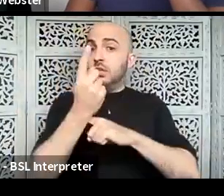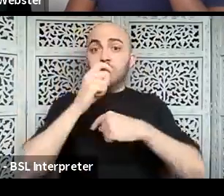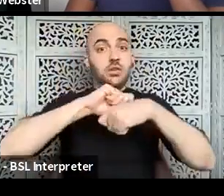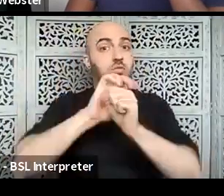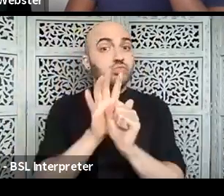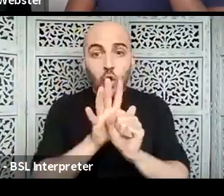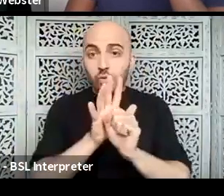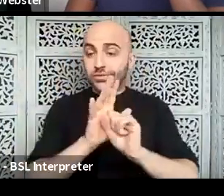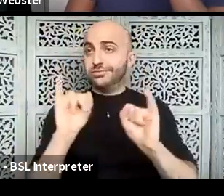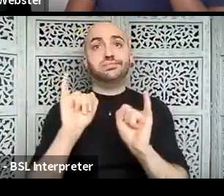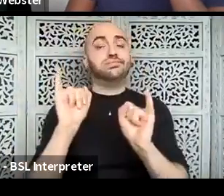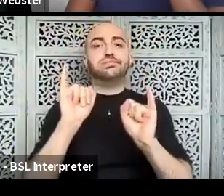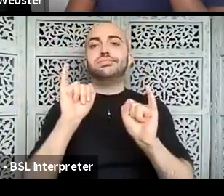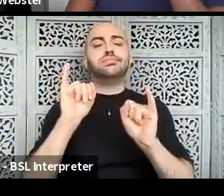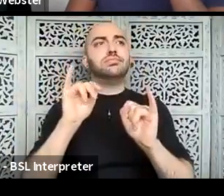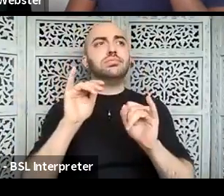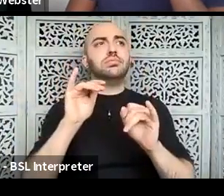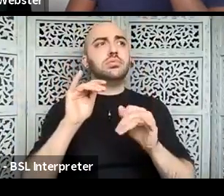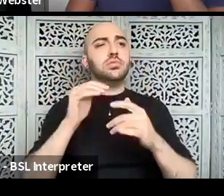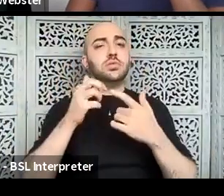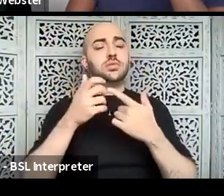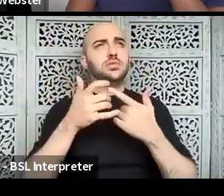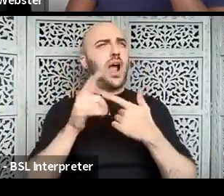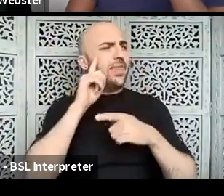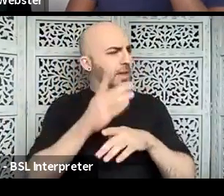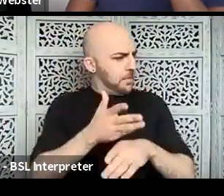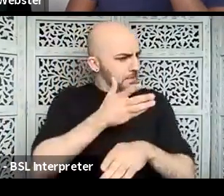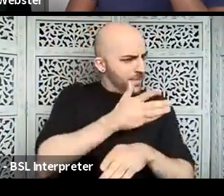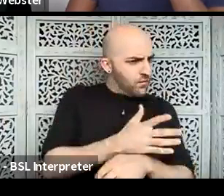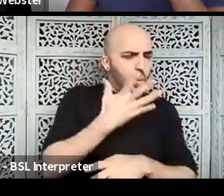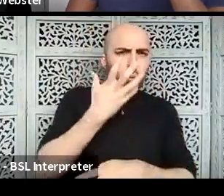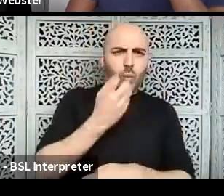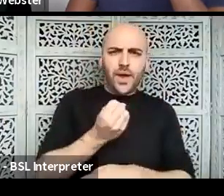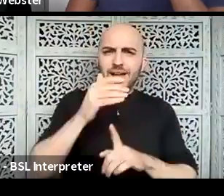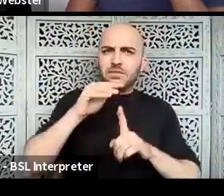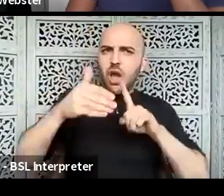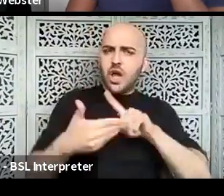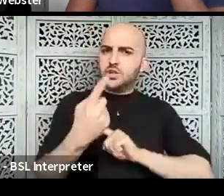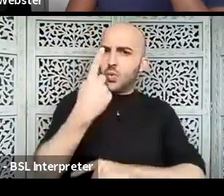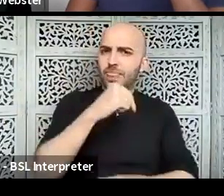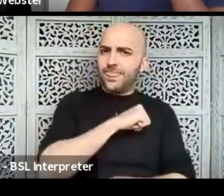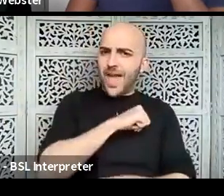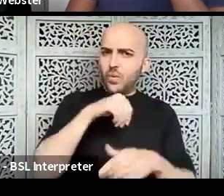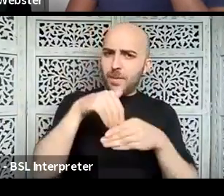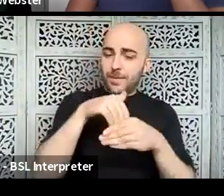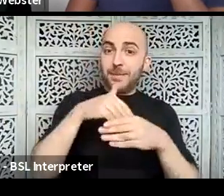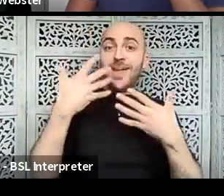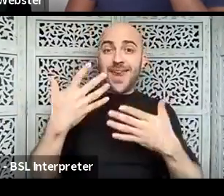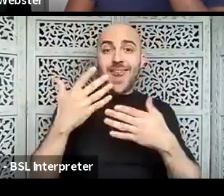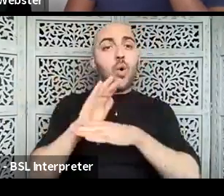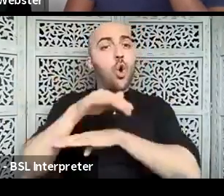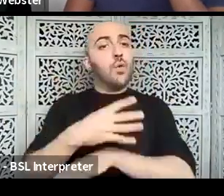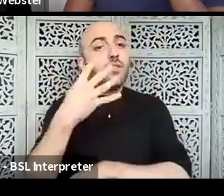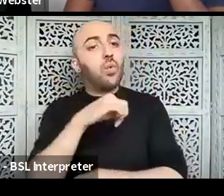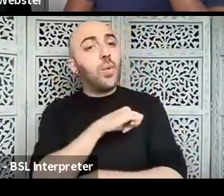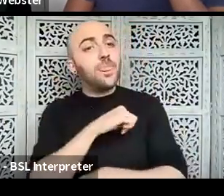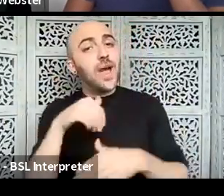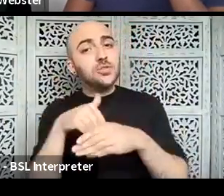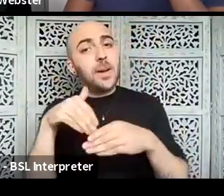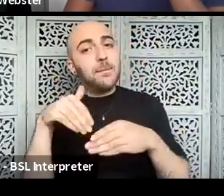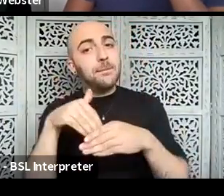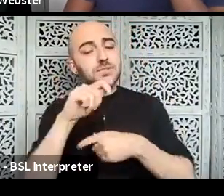got over, I think before we went in, I think it was under 1,000 members, and now we're over 4,000. So it's